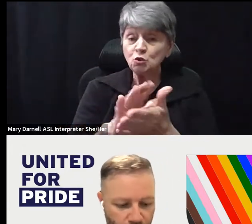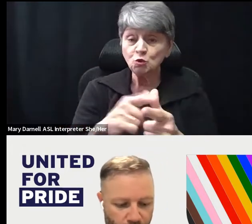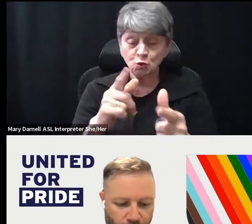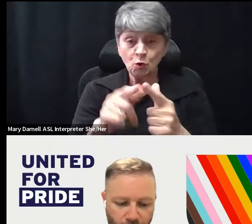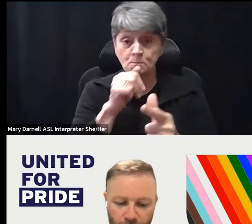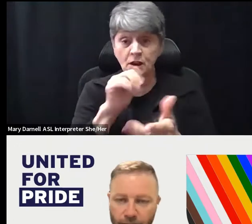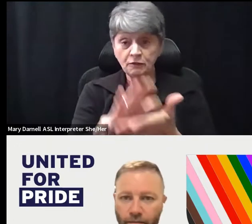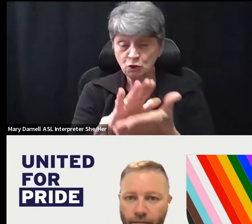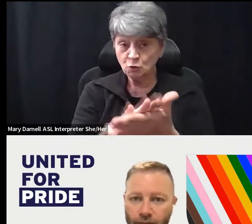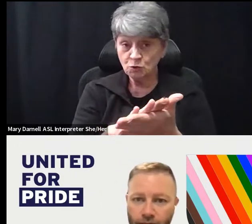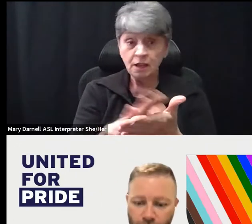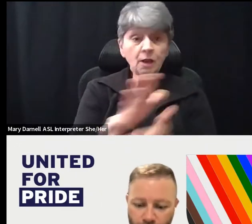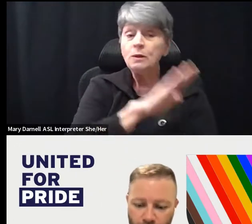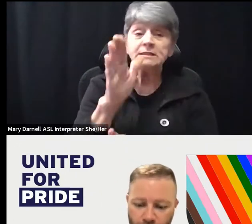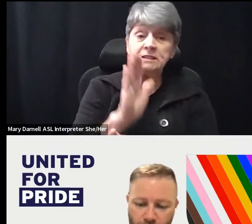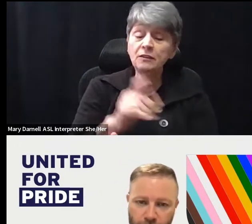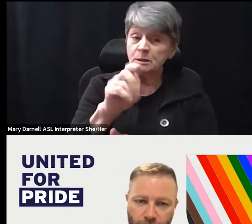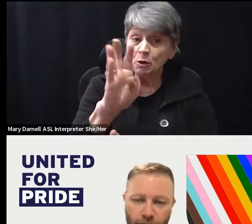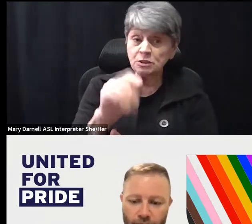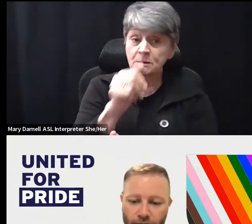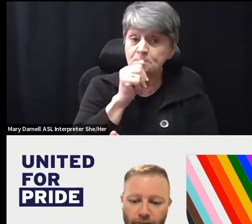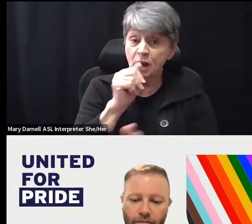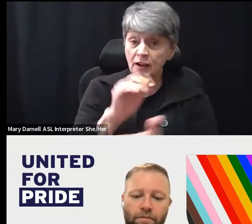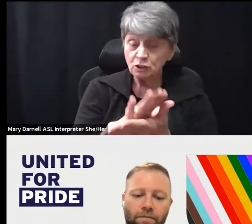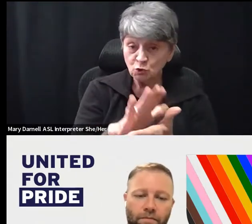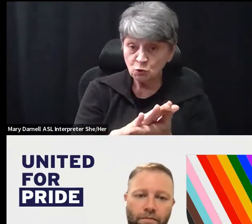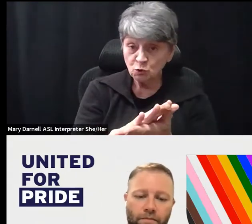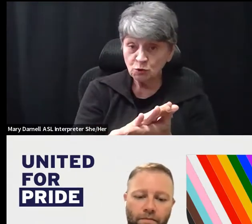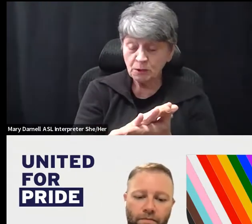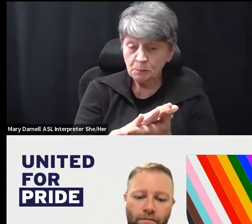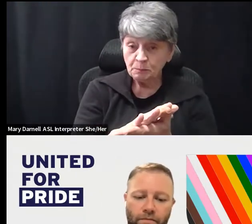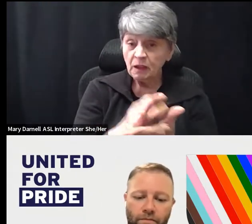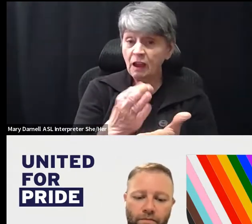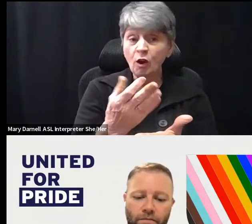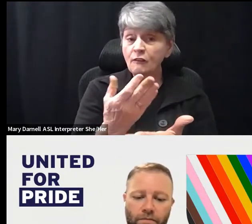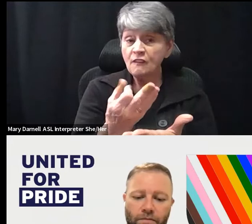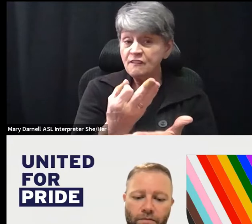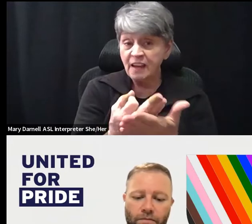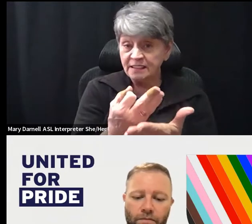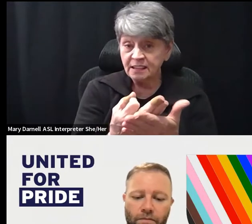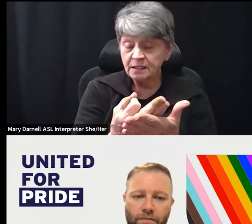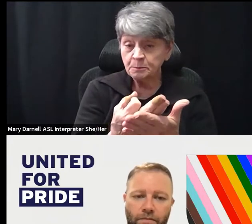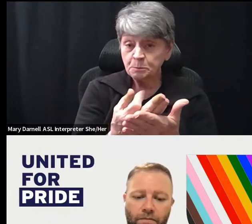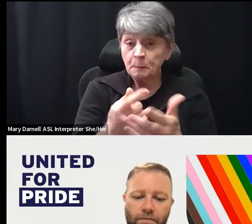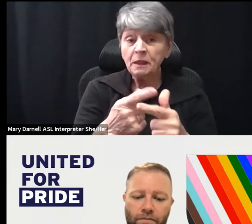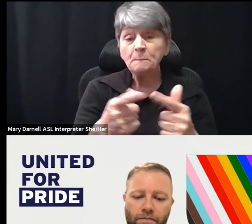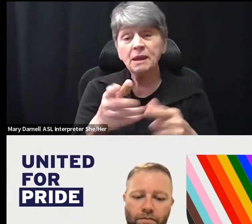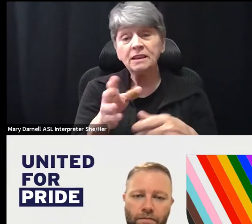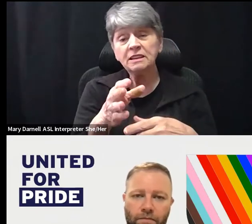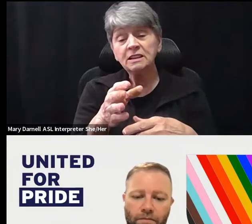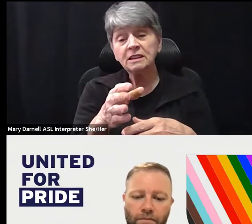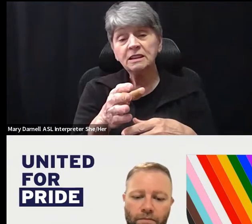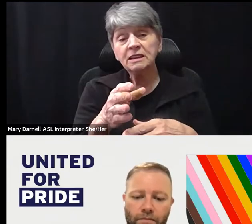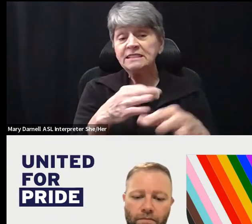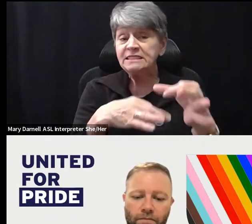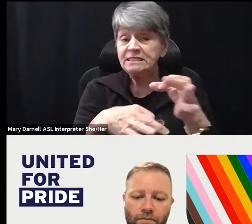meant to be a private school voucher that gave money to students to attend any school that the parent chose. Rather, the state was viewed the